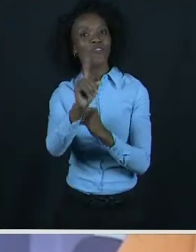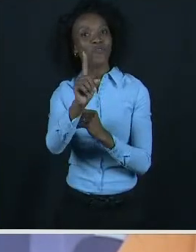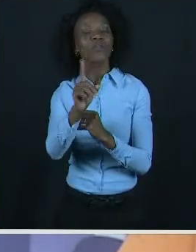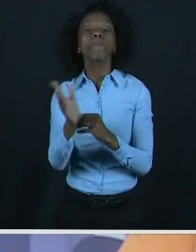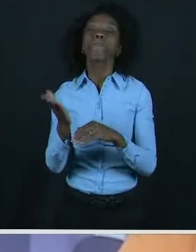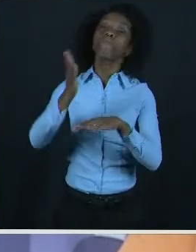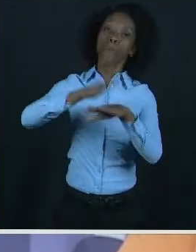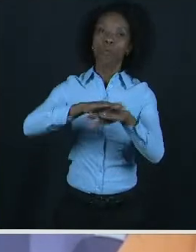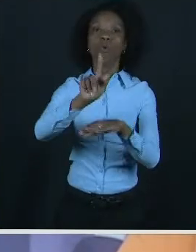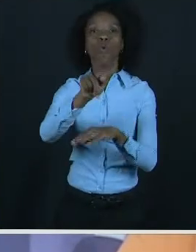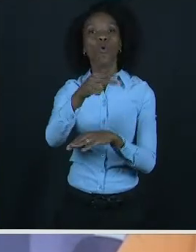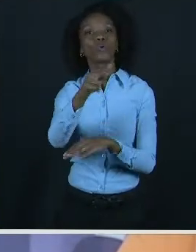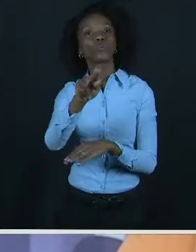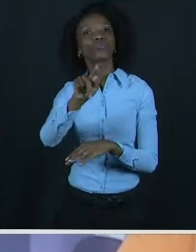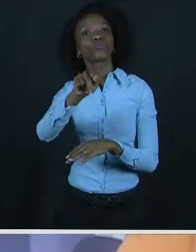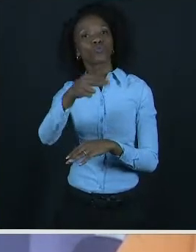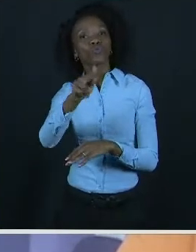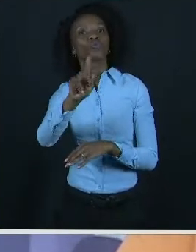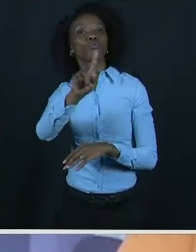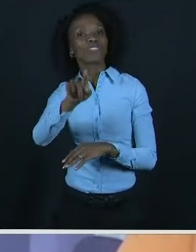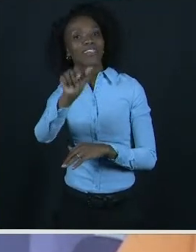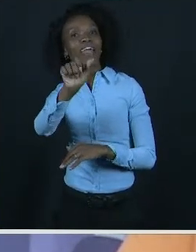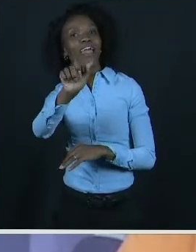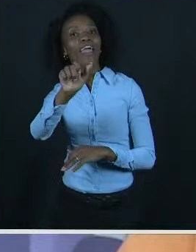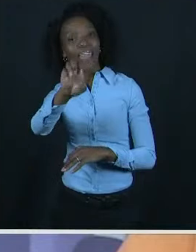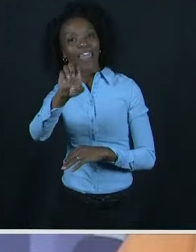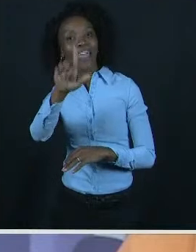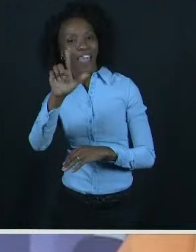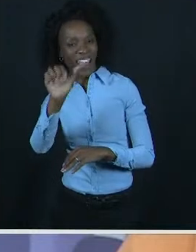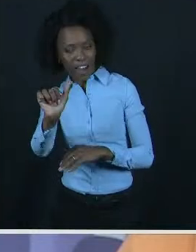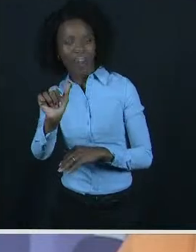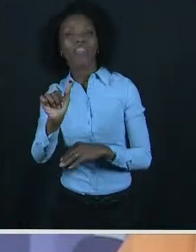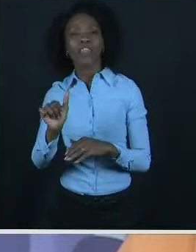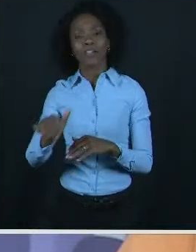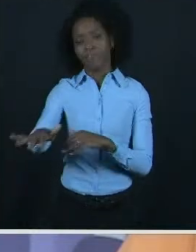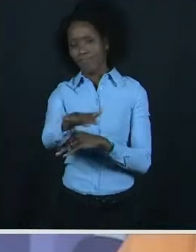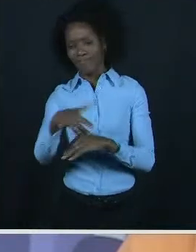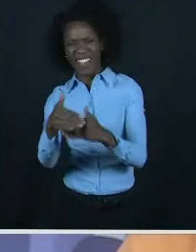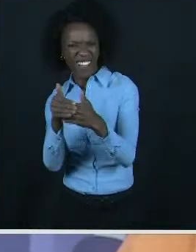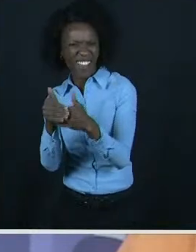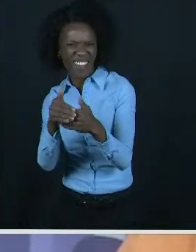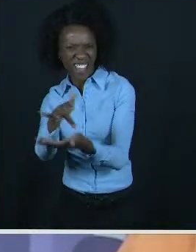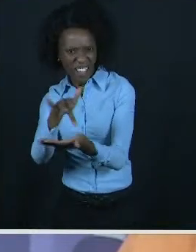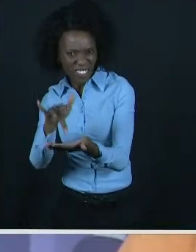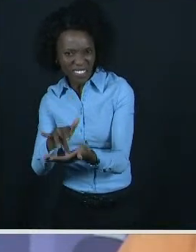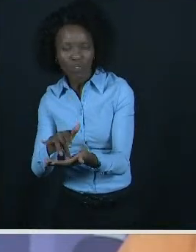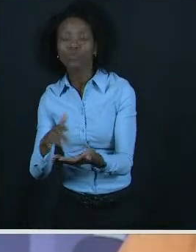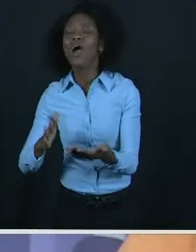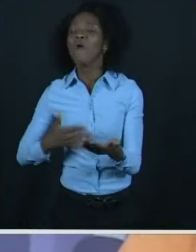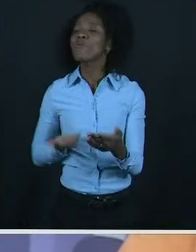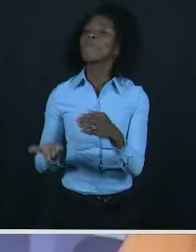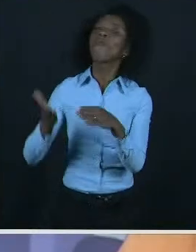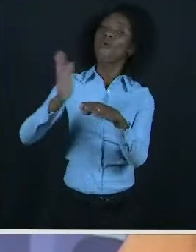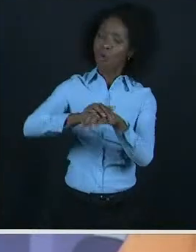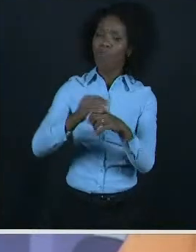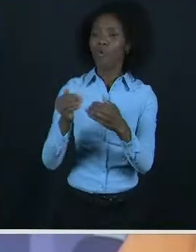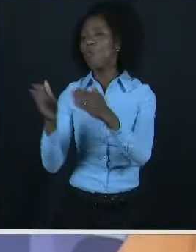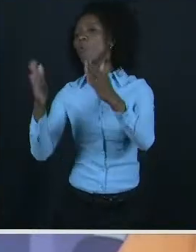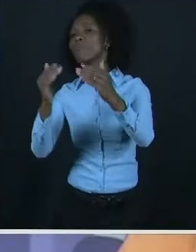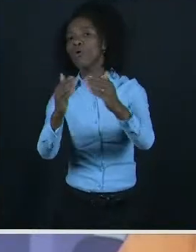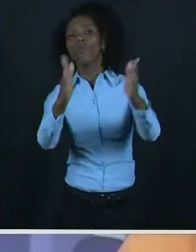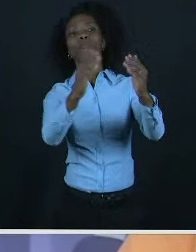care centers across the country. And as I said, I want more of these to be opened up because